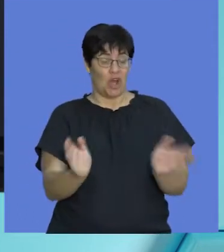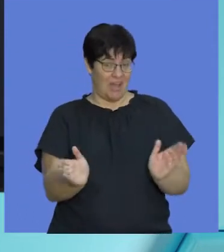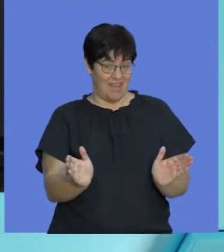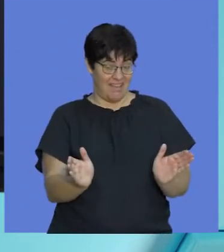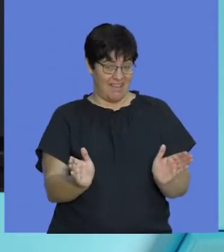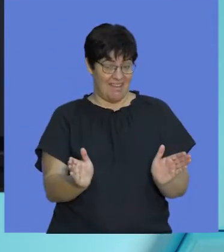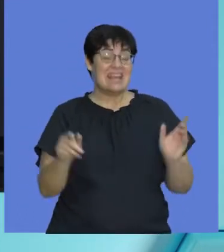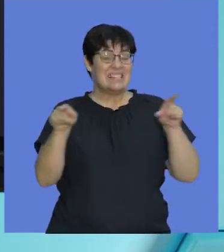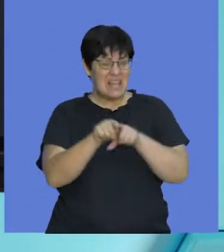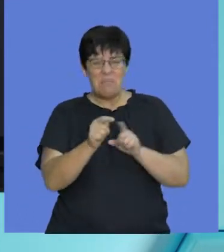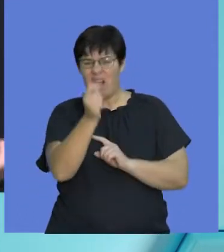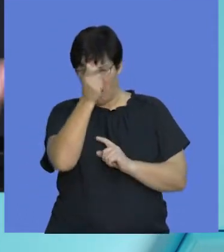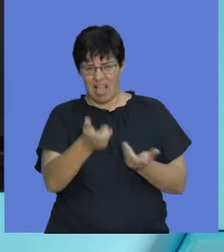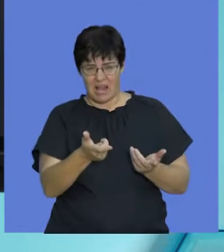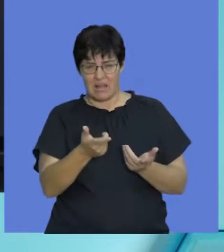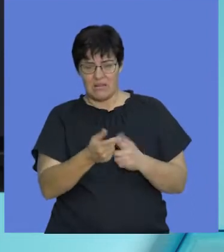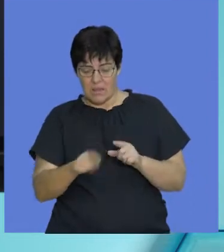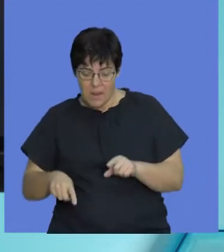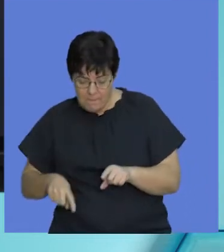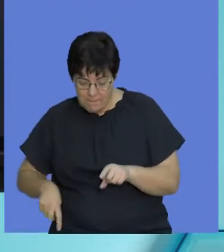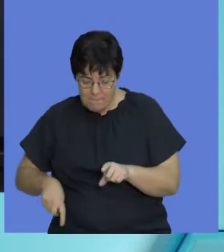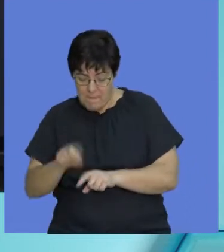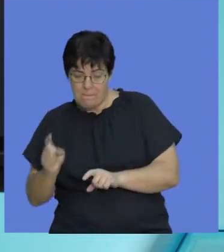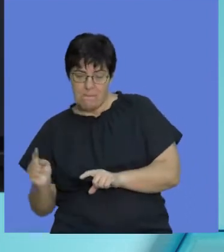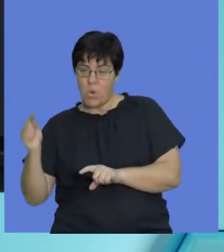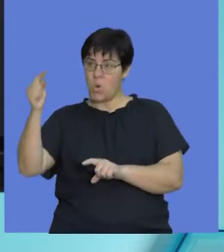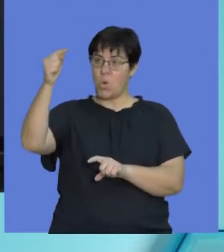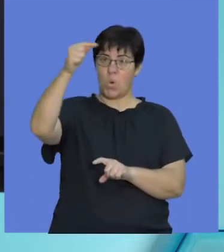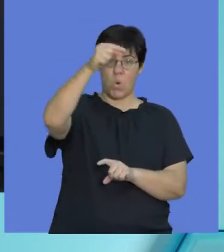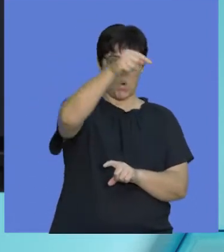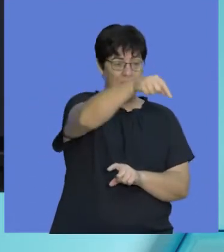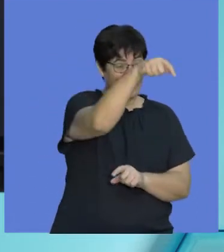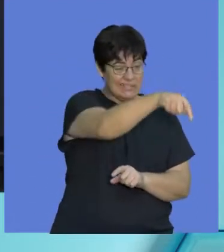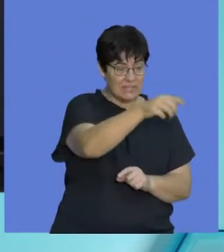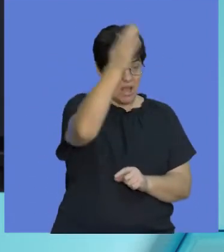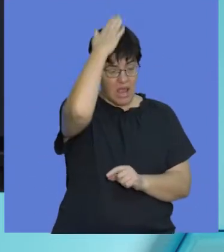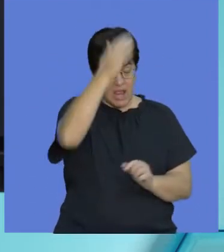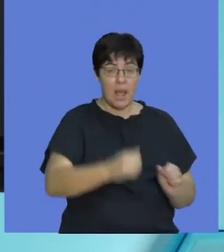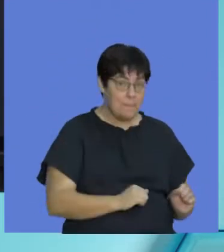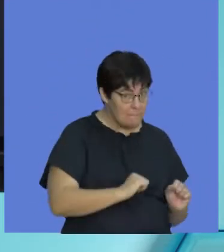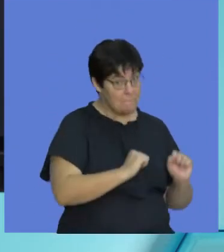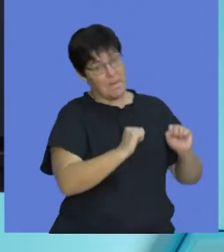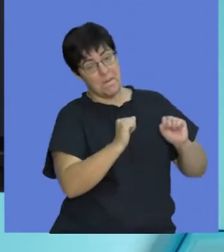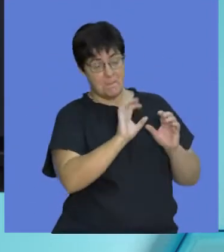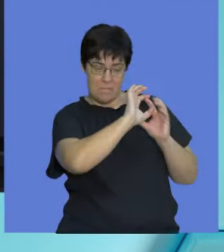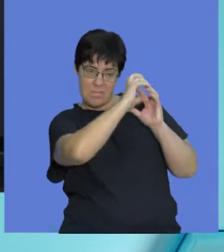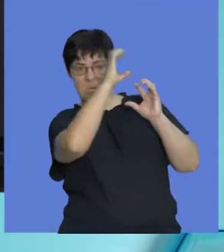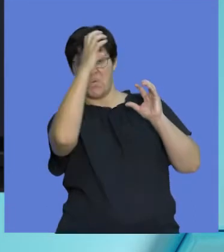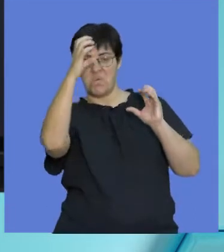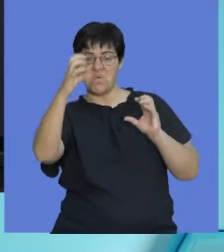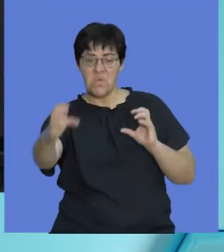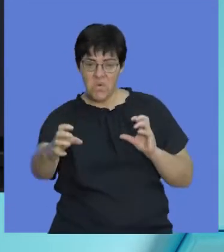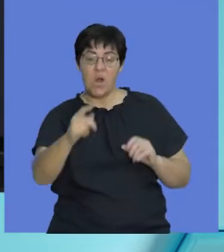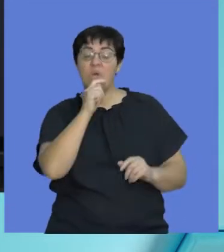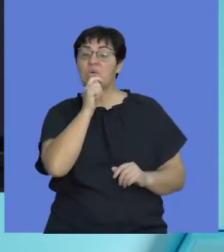it so when there's a cross kick across the goal and one of the players headers the ball into the goal, he's